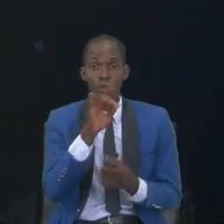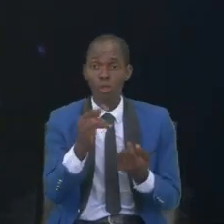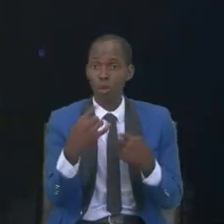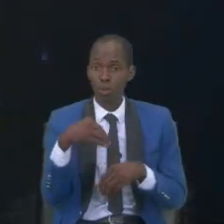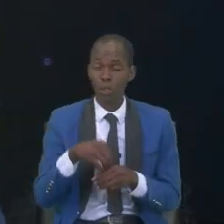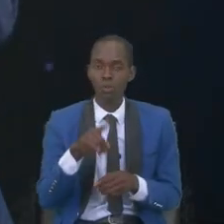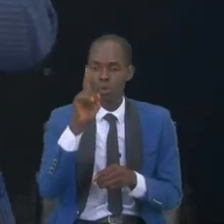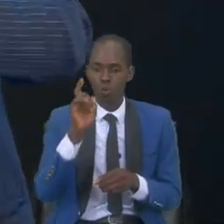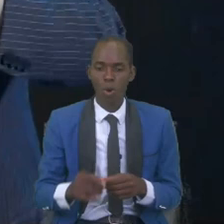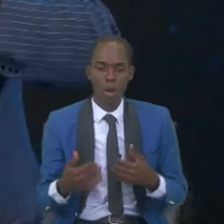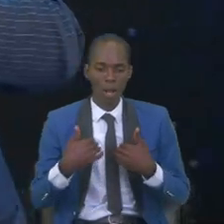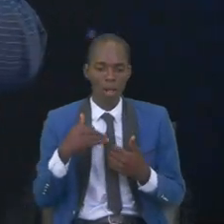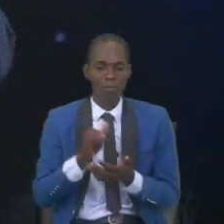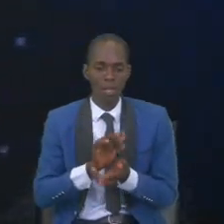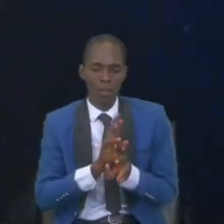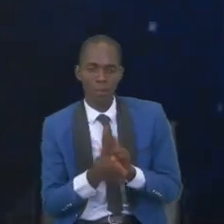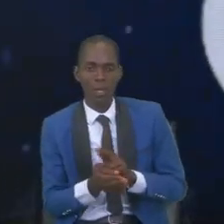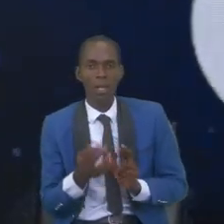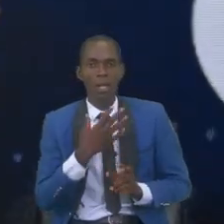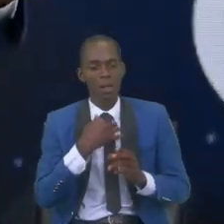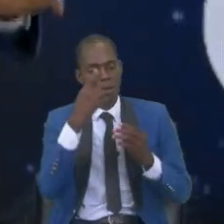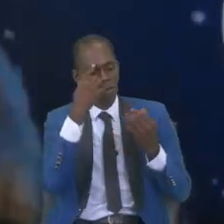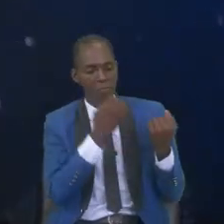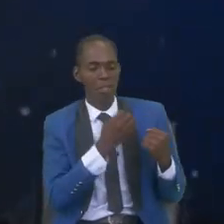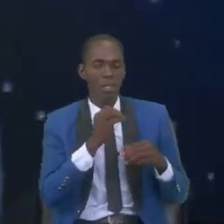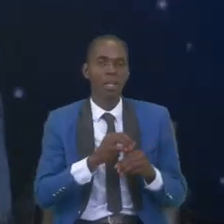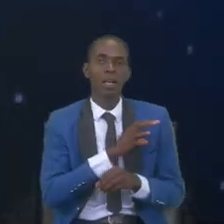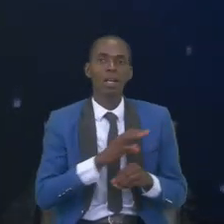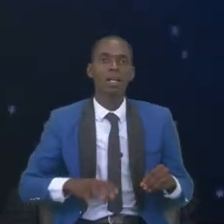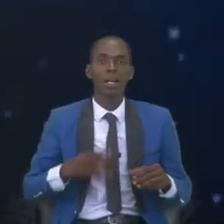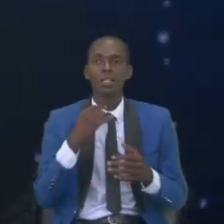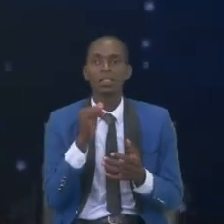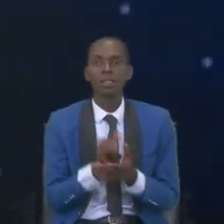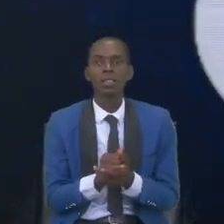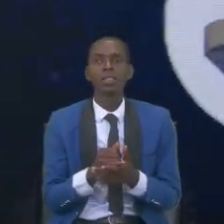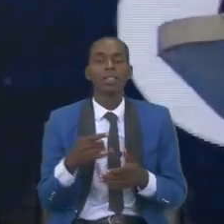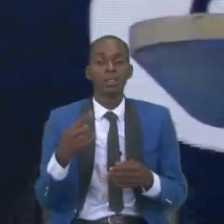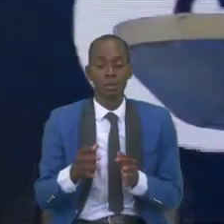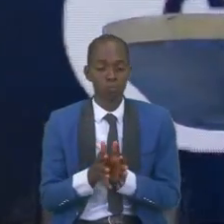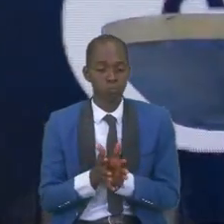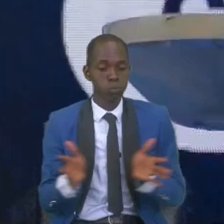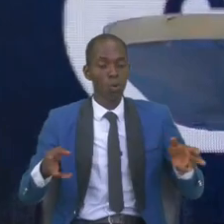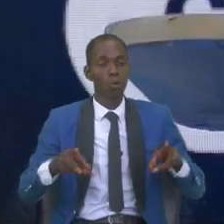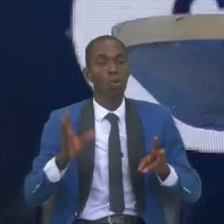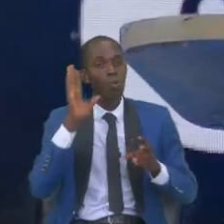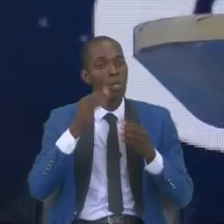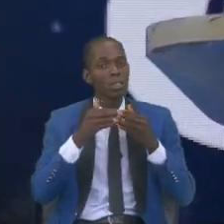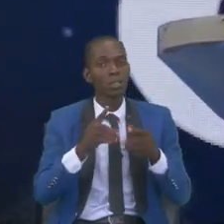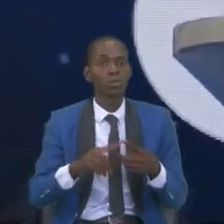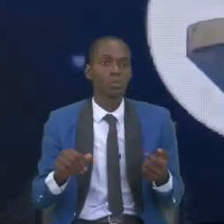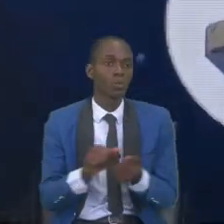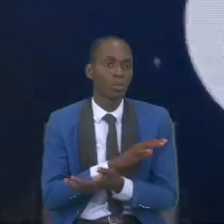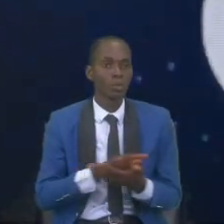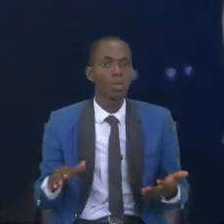must be faith in Christ. And he tells us the broad way leads to destruction, and many there be which